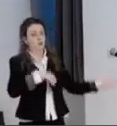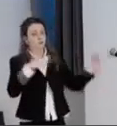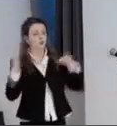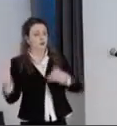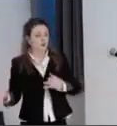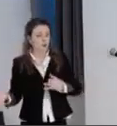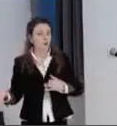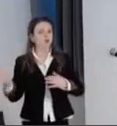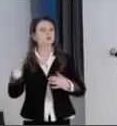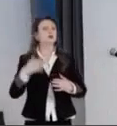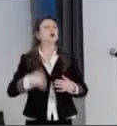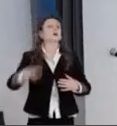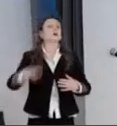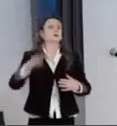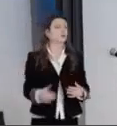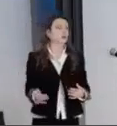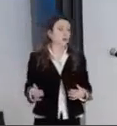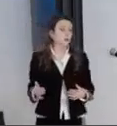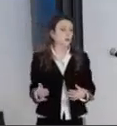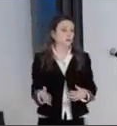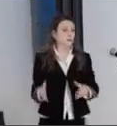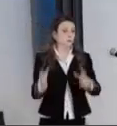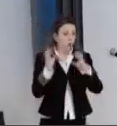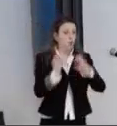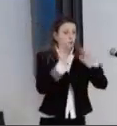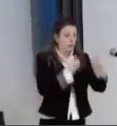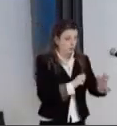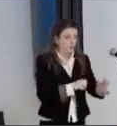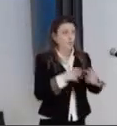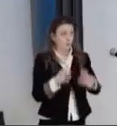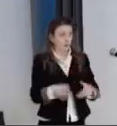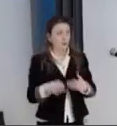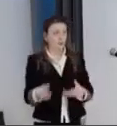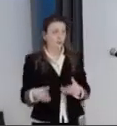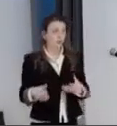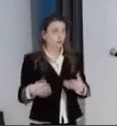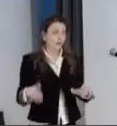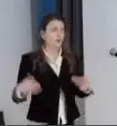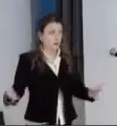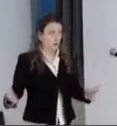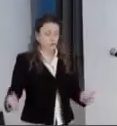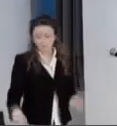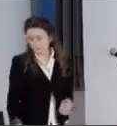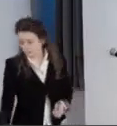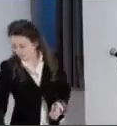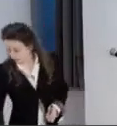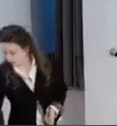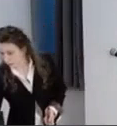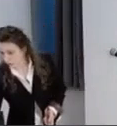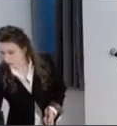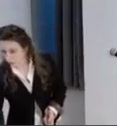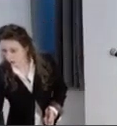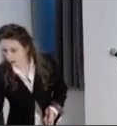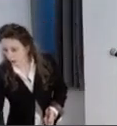aesthetic deceptions and aesthetic omissions, taking into account knowledge of naturalness will enable you to do that as well.